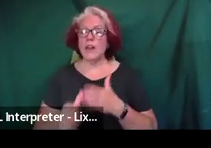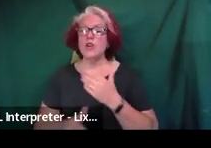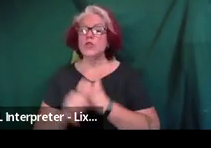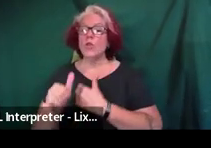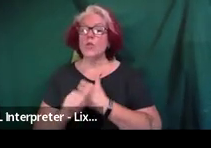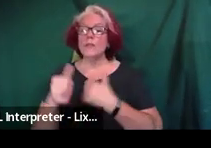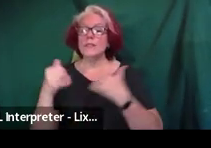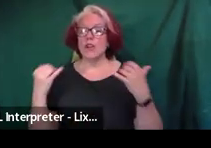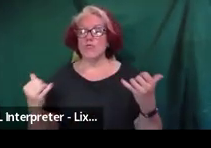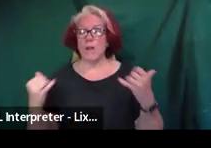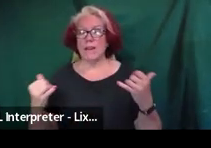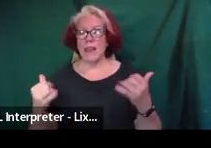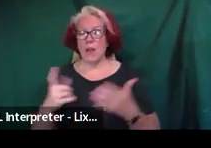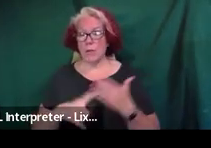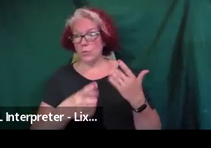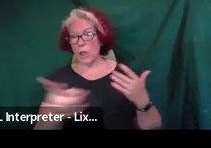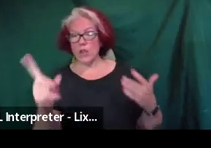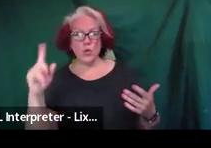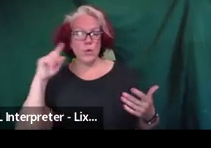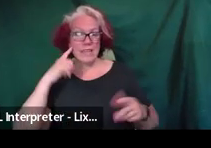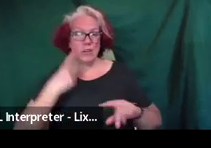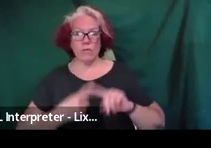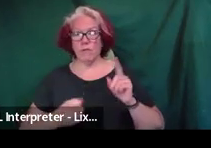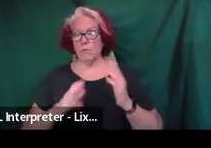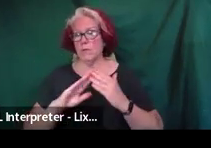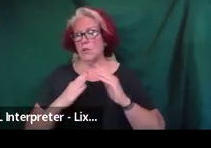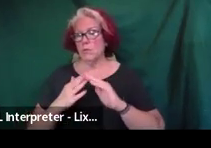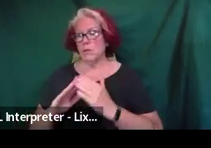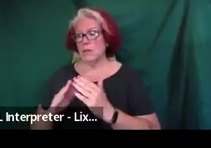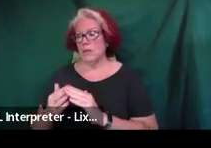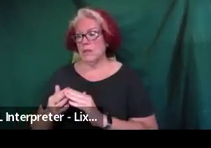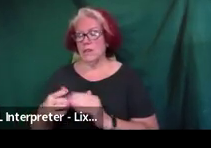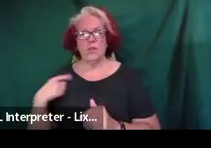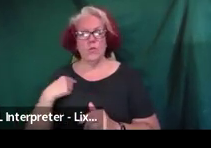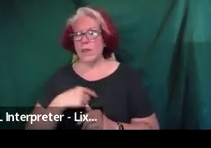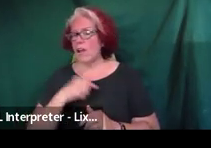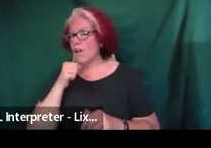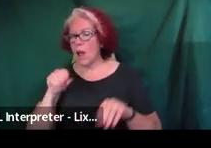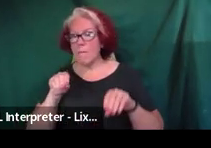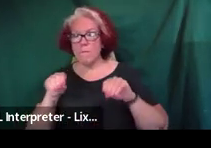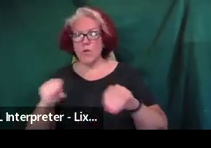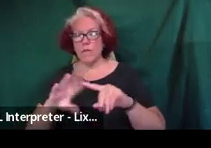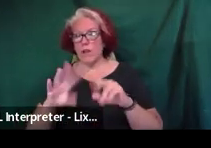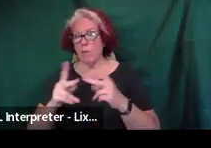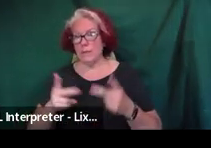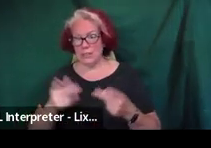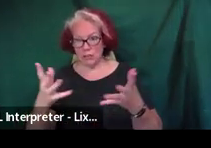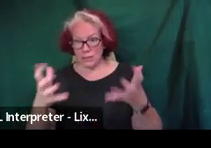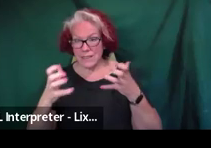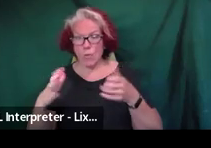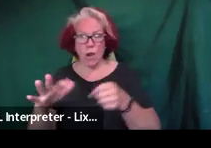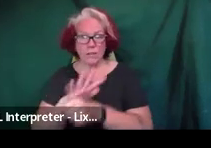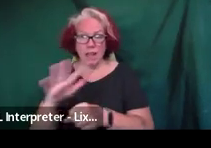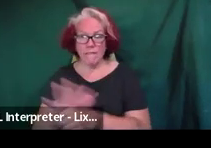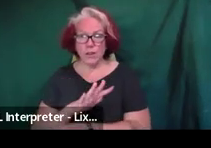now is what you all are hearing from our community, that we are not moving on positions that they're expecting filled or that need to be